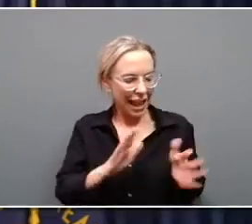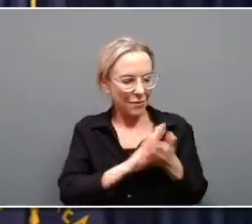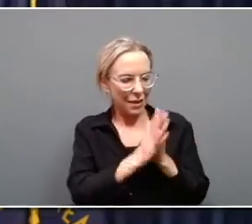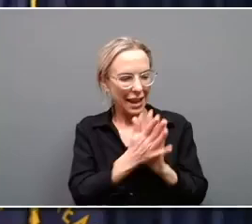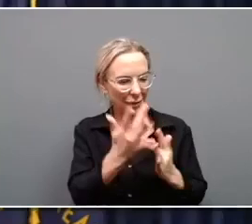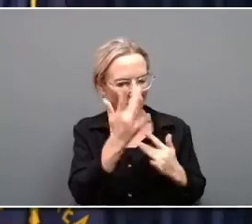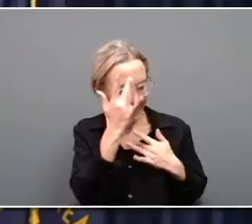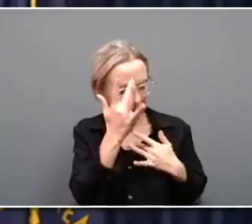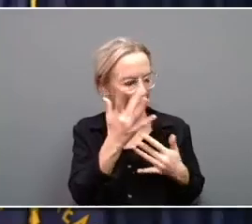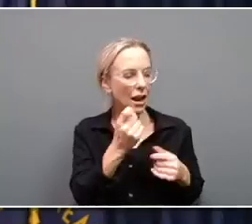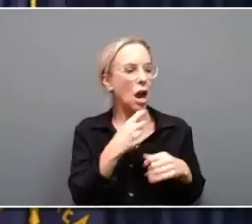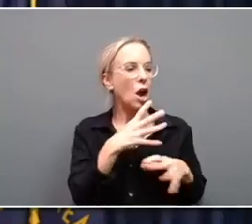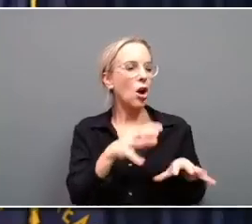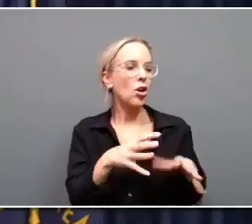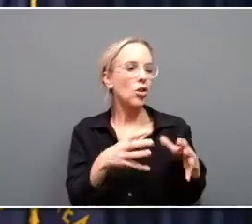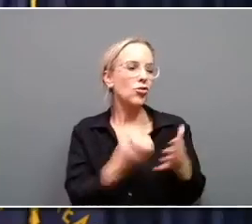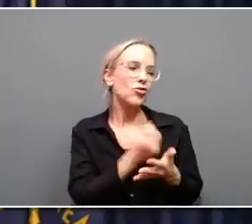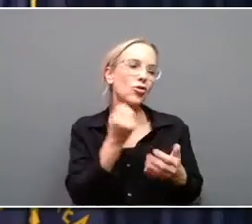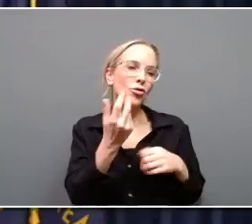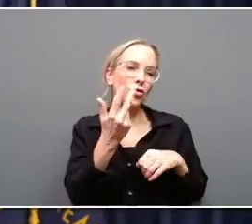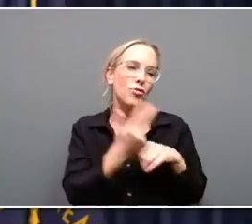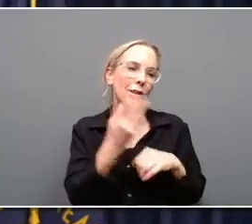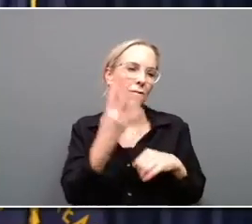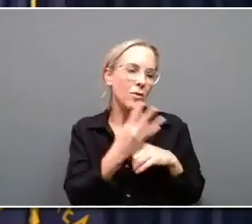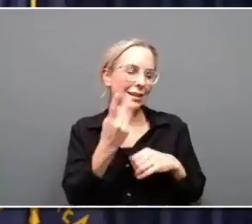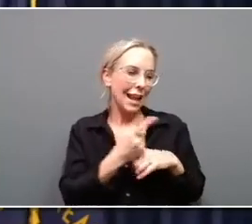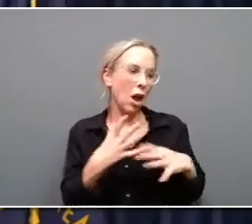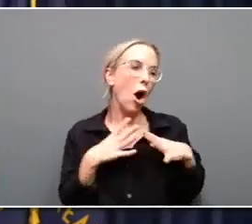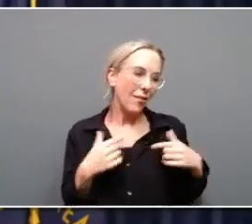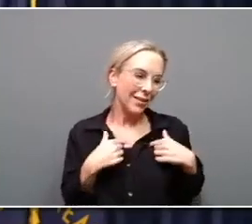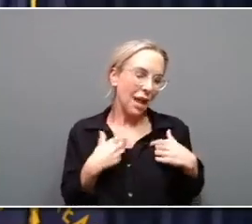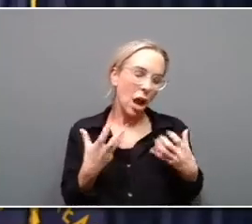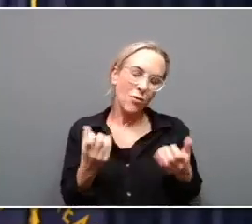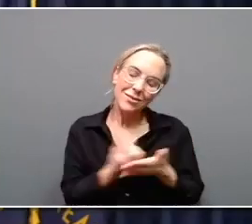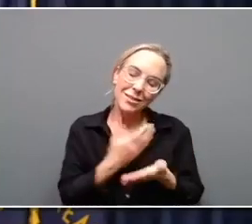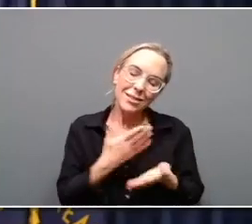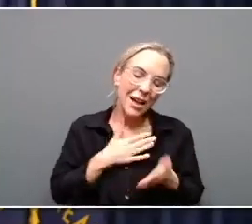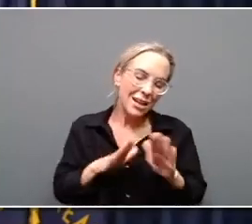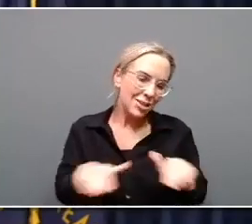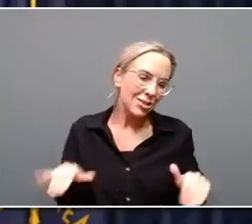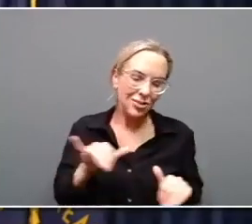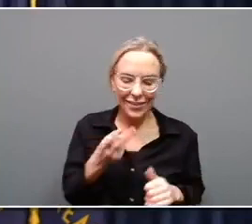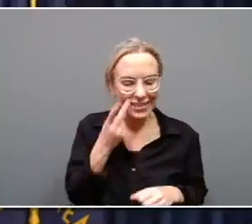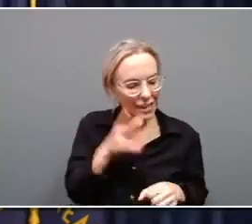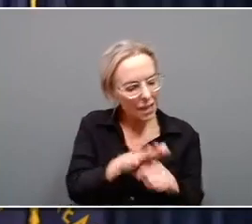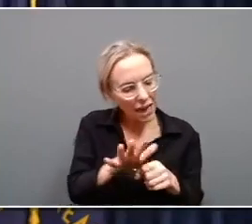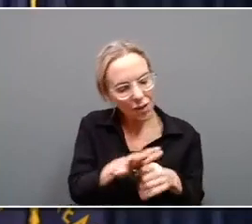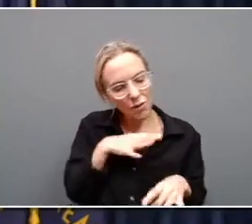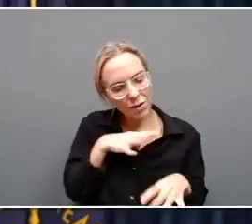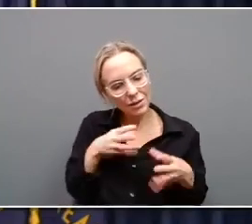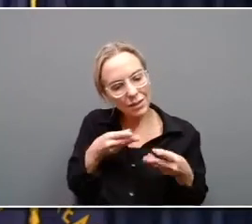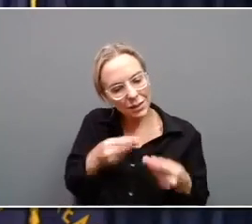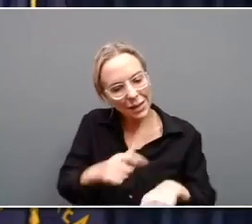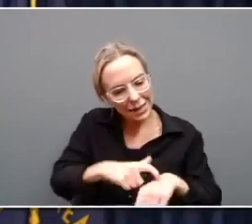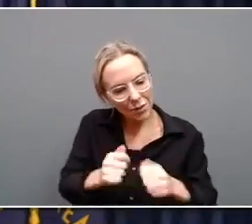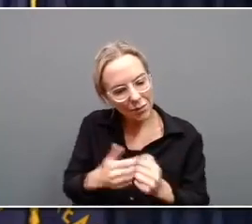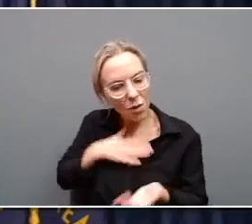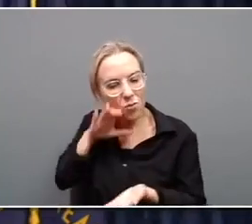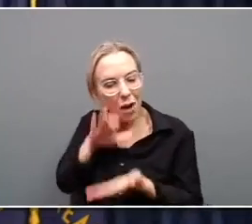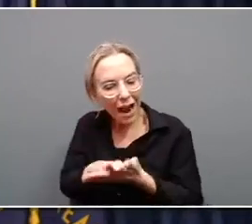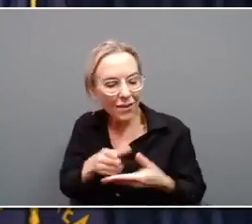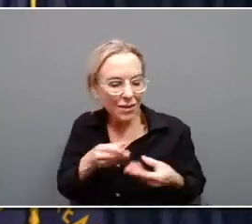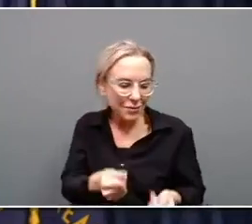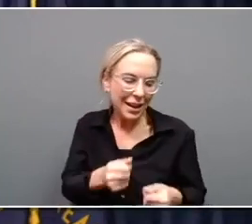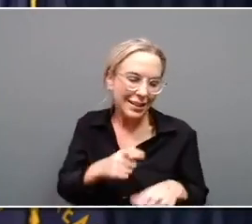I wanted to spend some time with my kids that I had not seen enough. I want to spend time with my wife. I want to spend some time with that dog too.